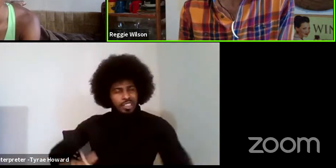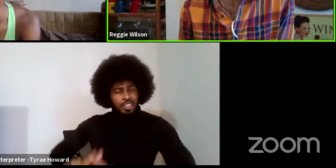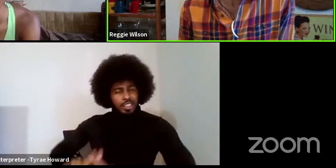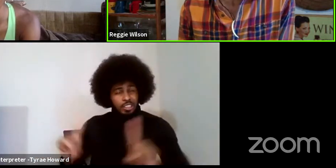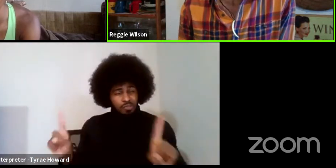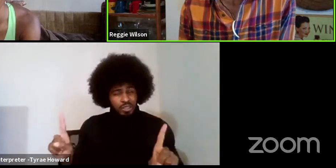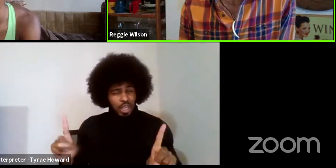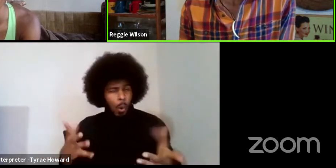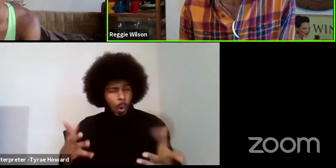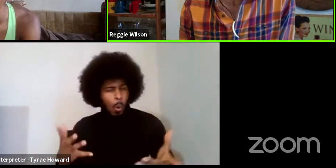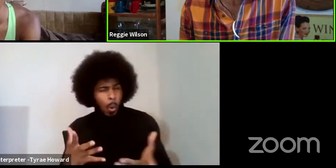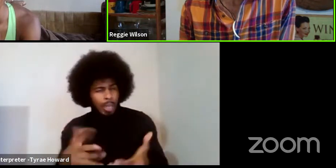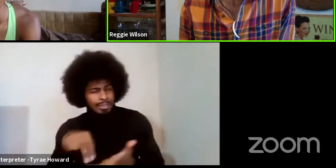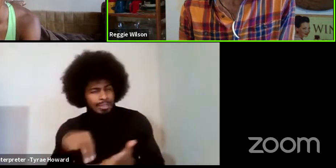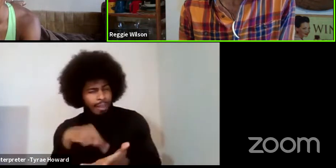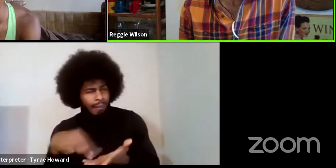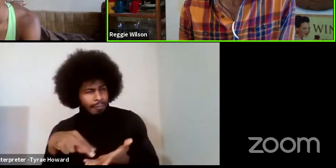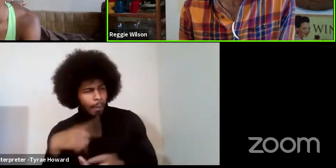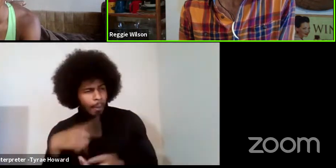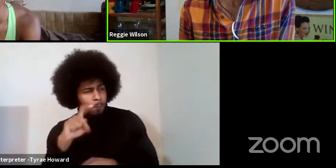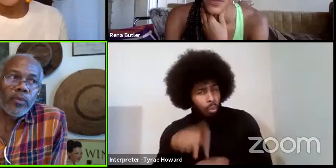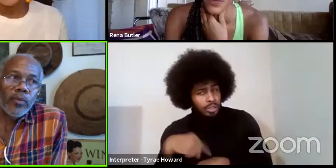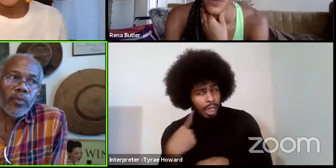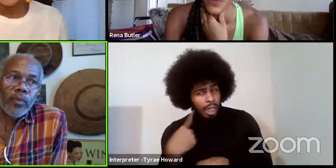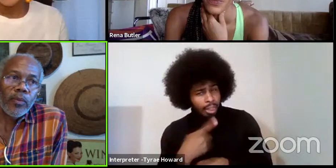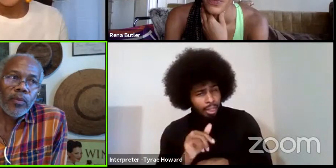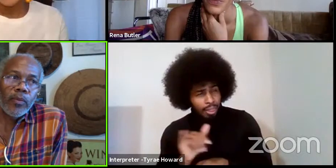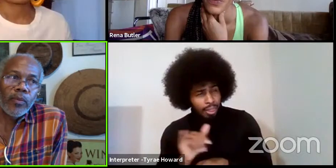like. That